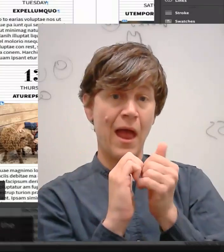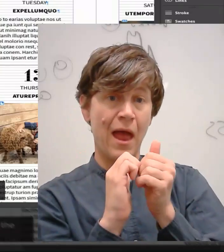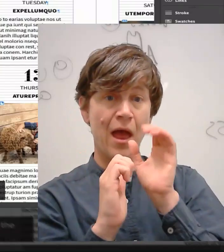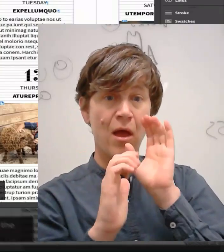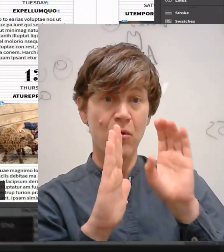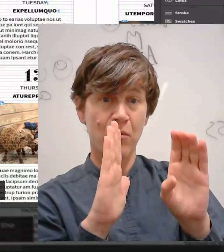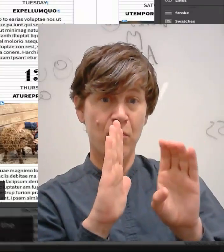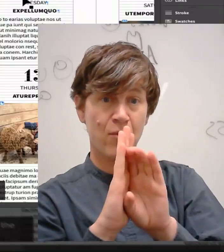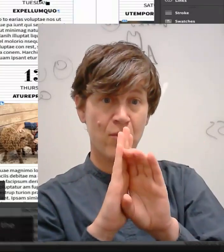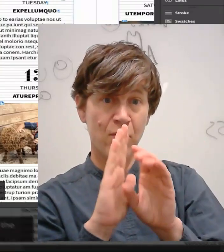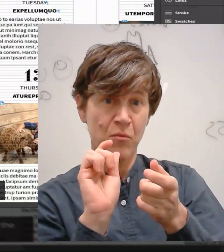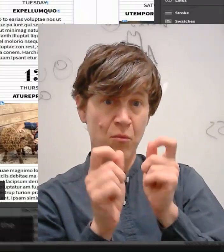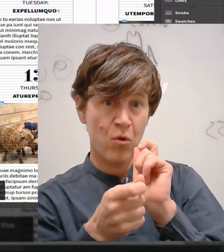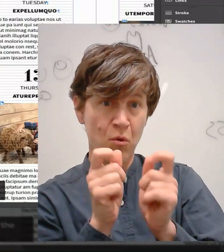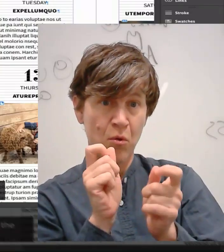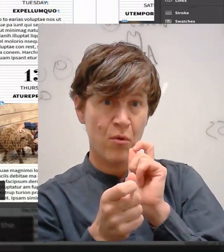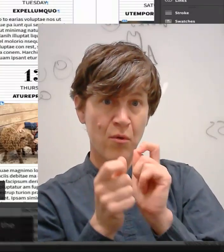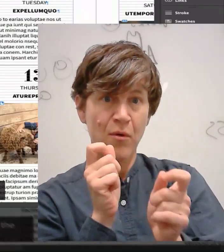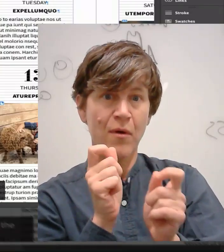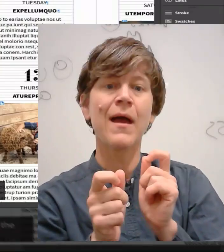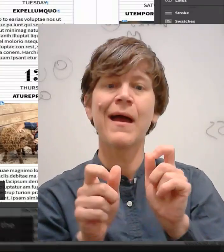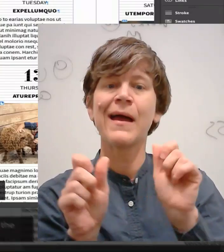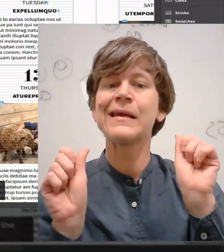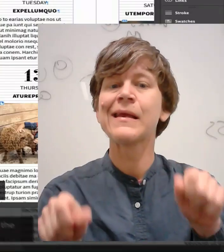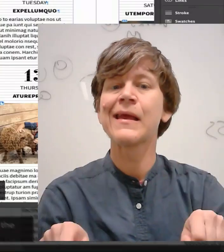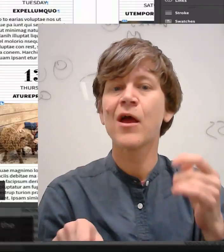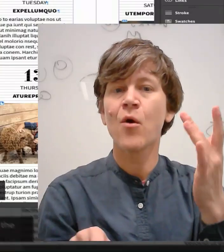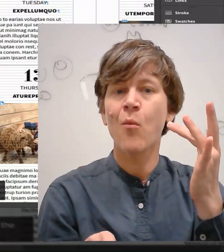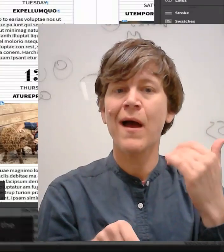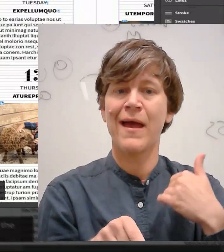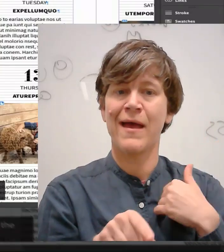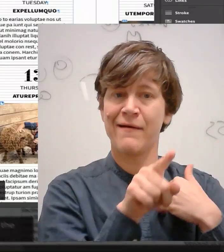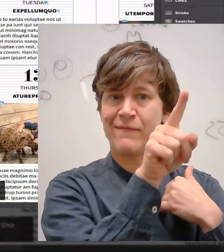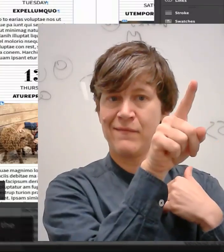it works because I have auto fit